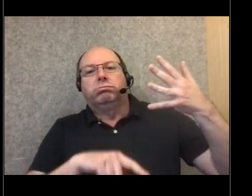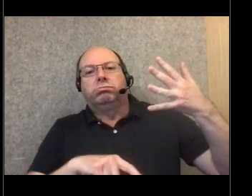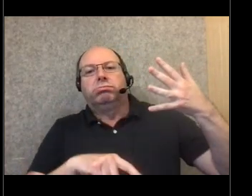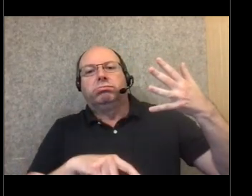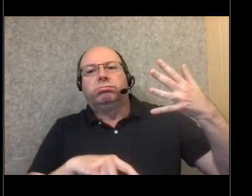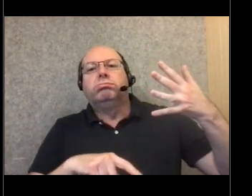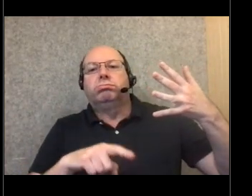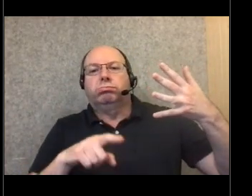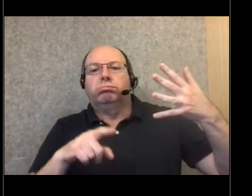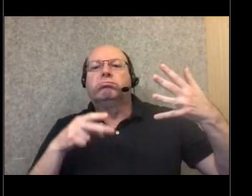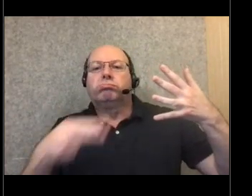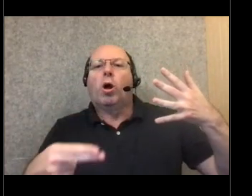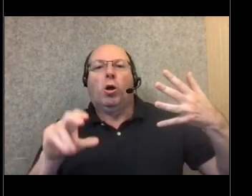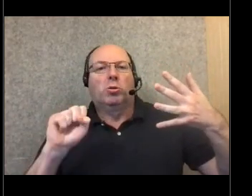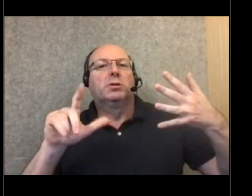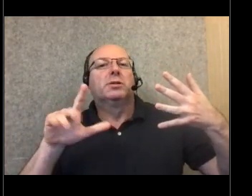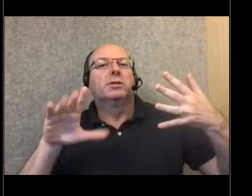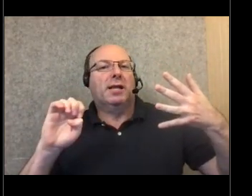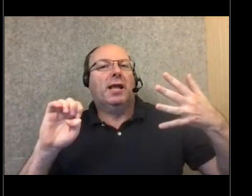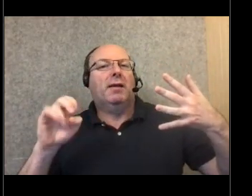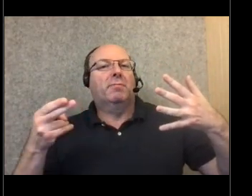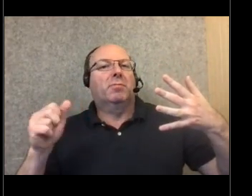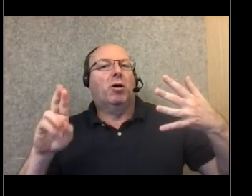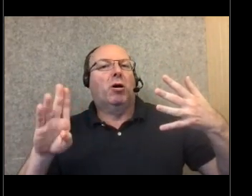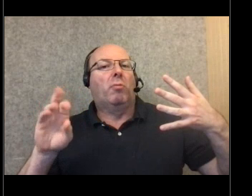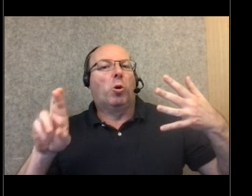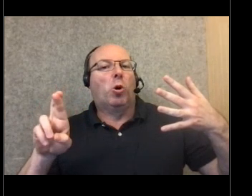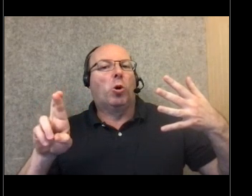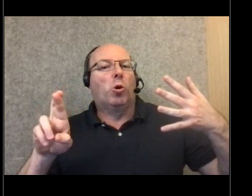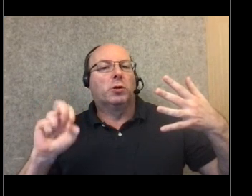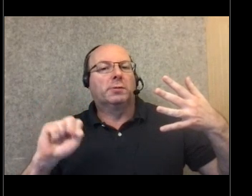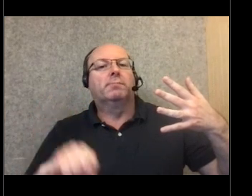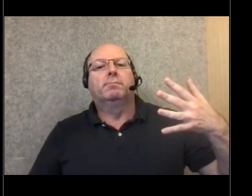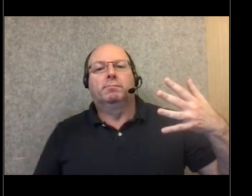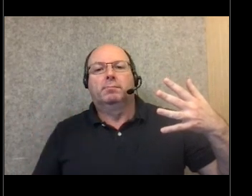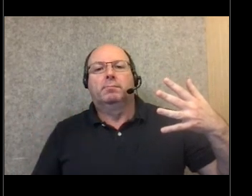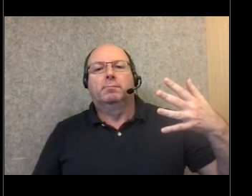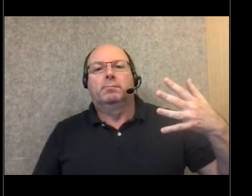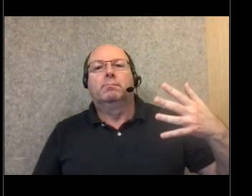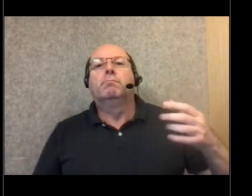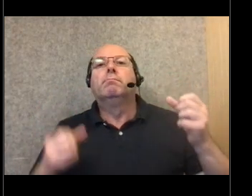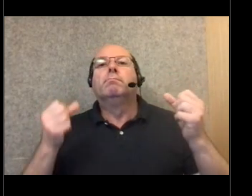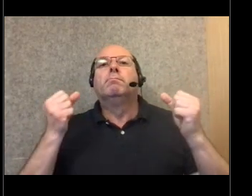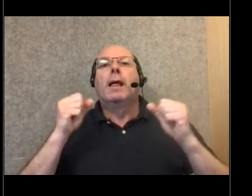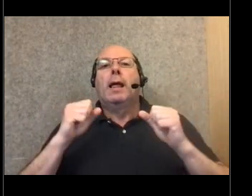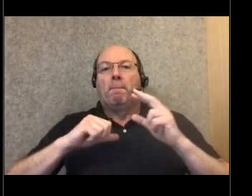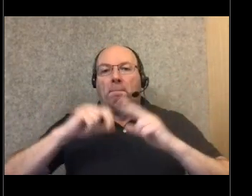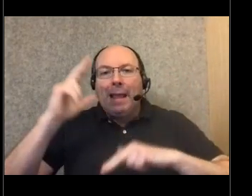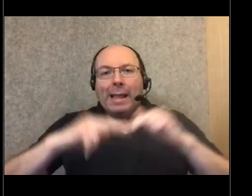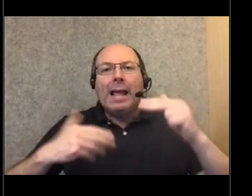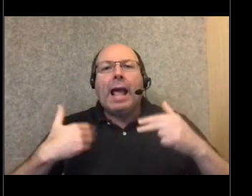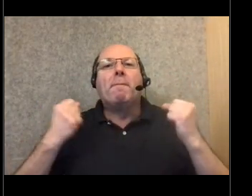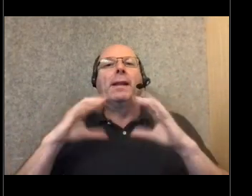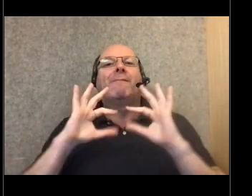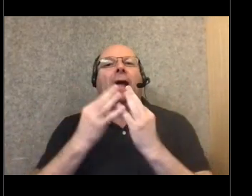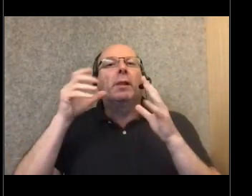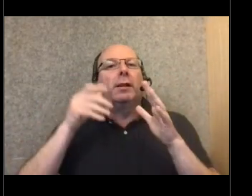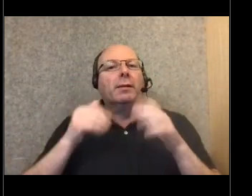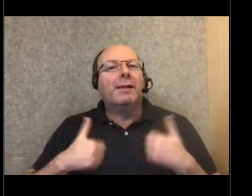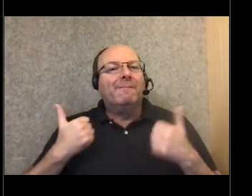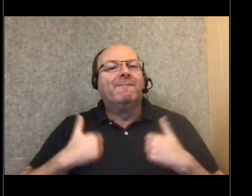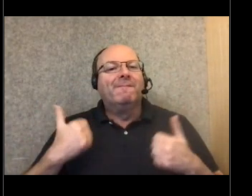The 7 requirements apply to covered multifamily dwellings to be occupied